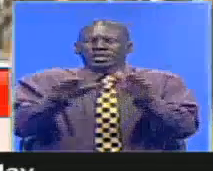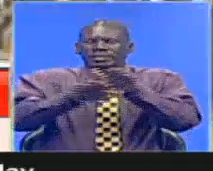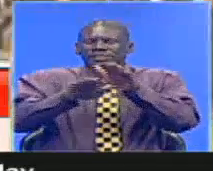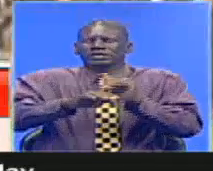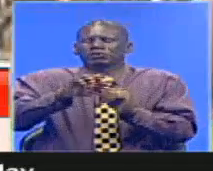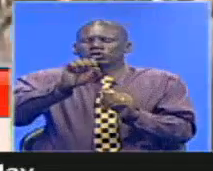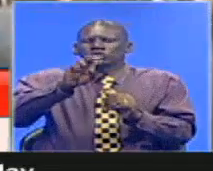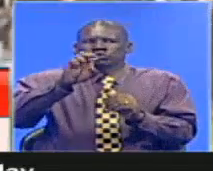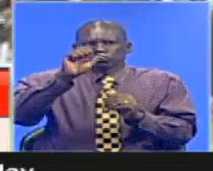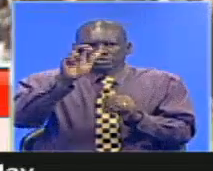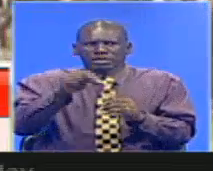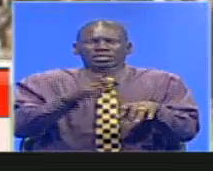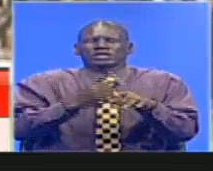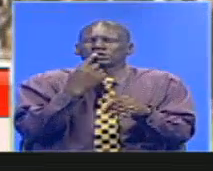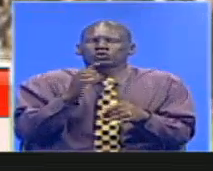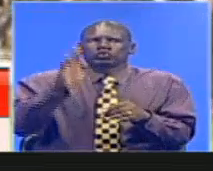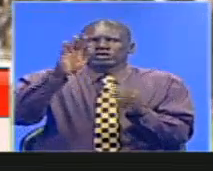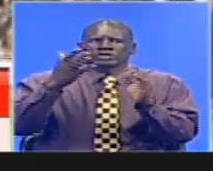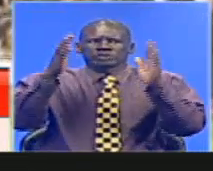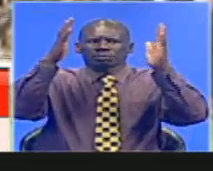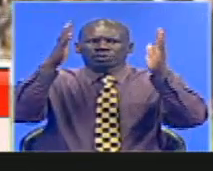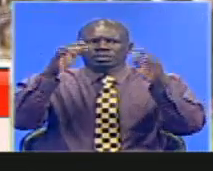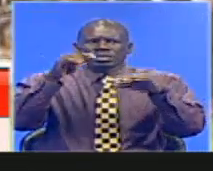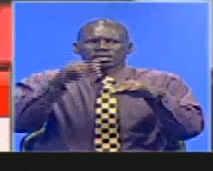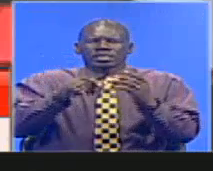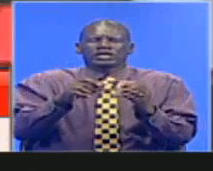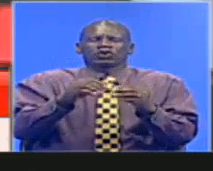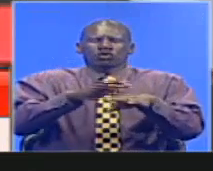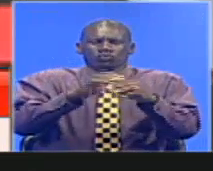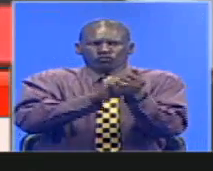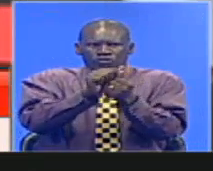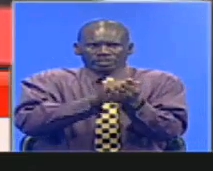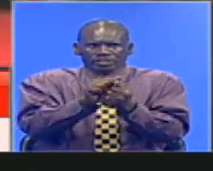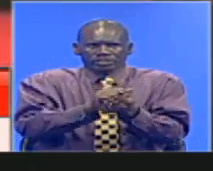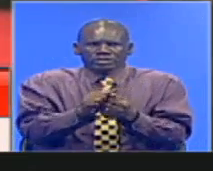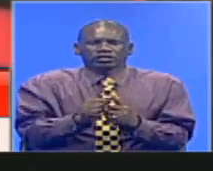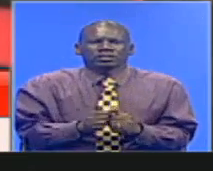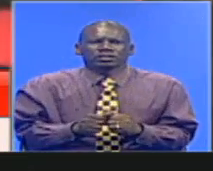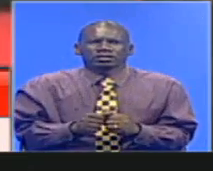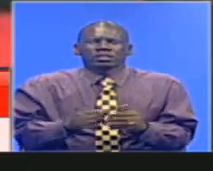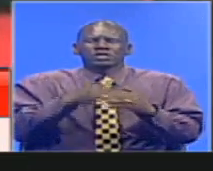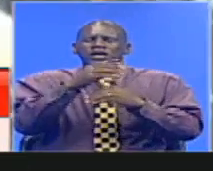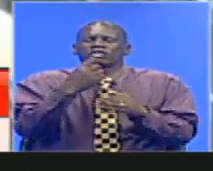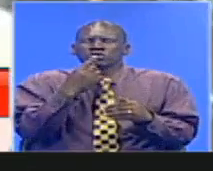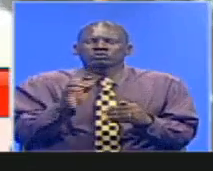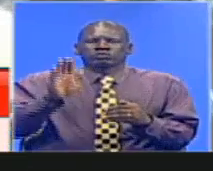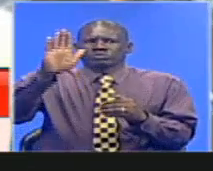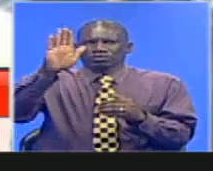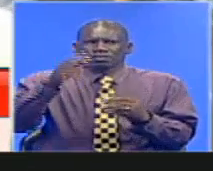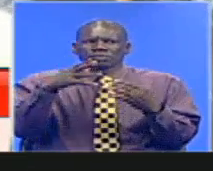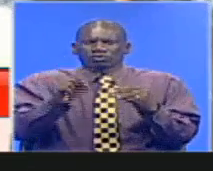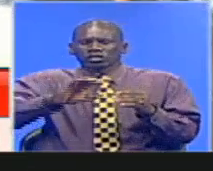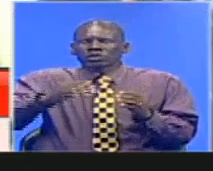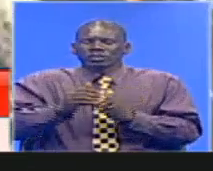Kikwai during the swearing-in ceremony at the Green Stadium on Friday. So help me God. After taking the oath of office, the county